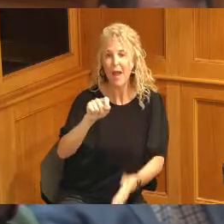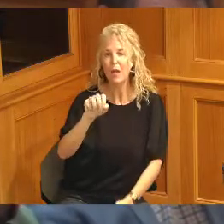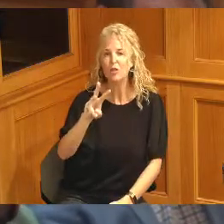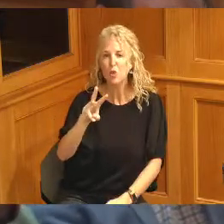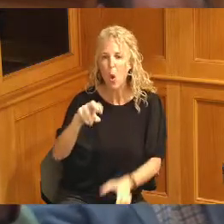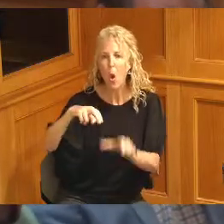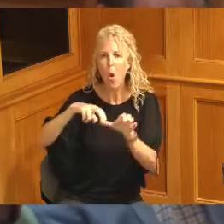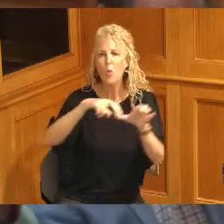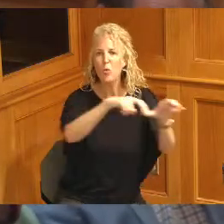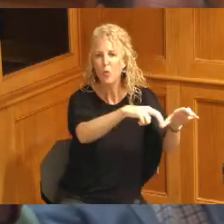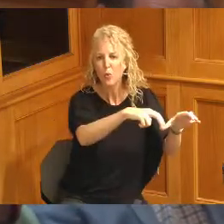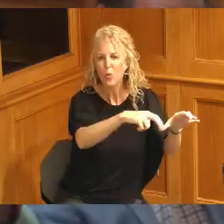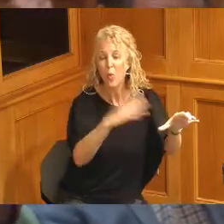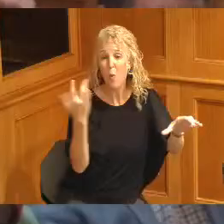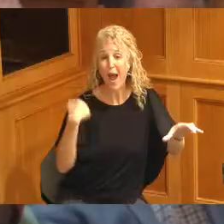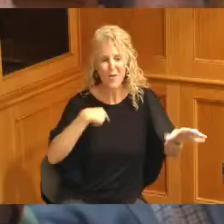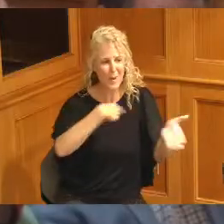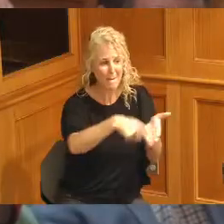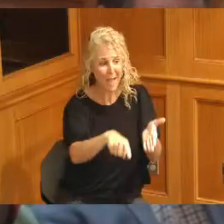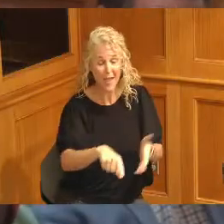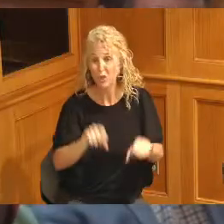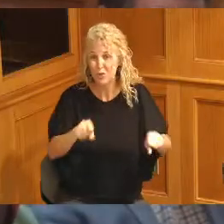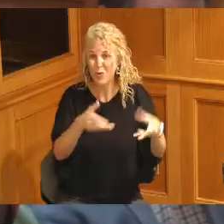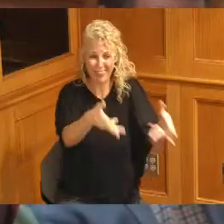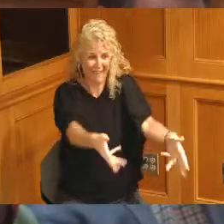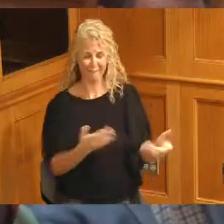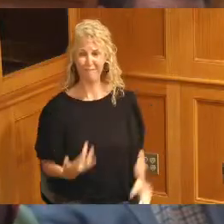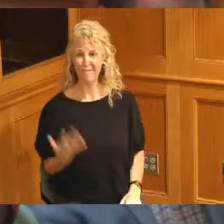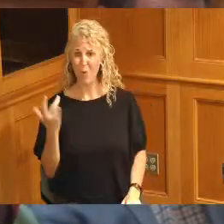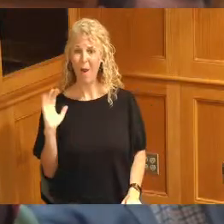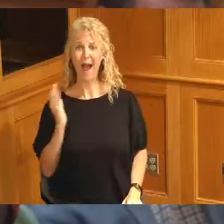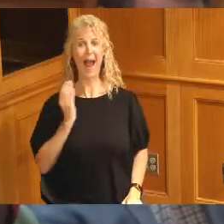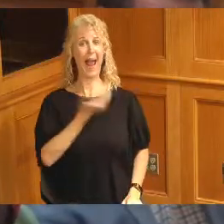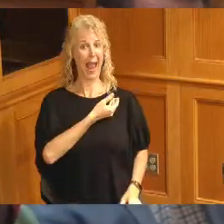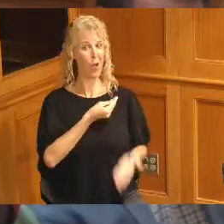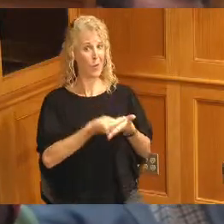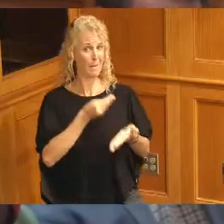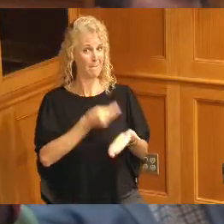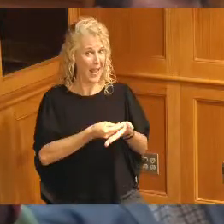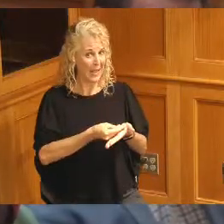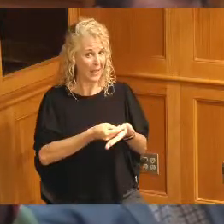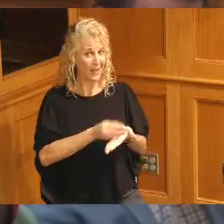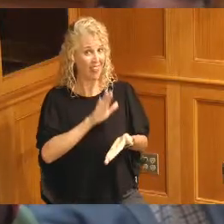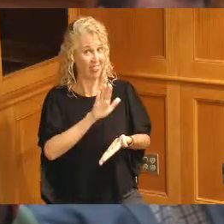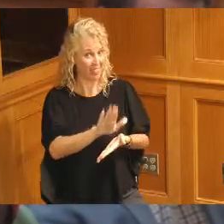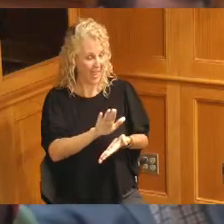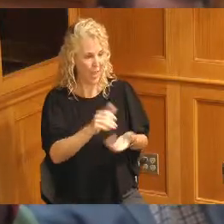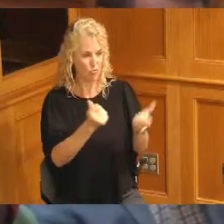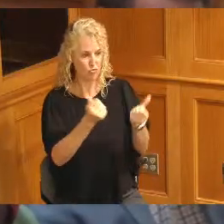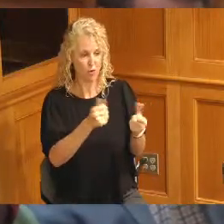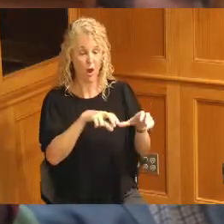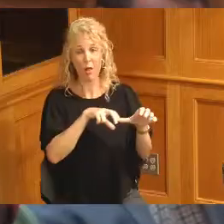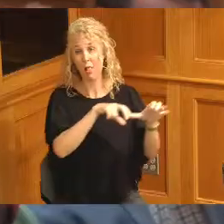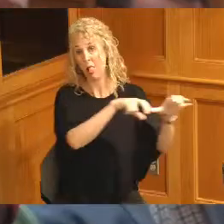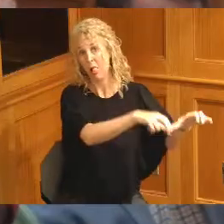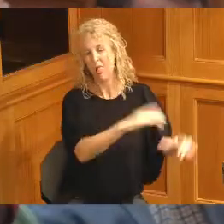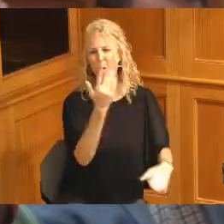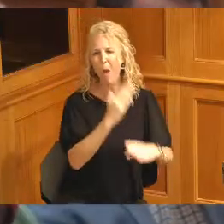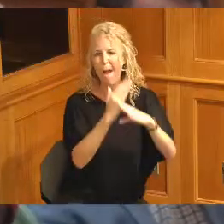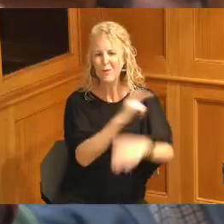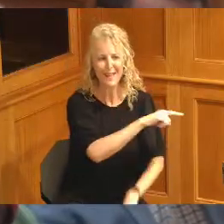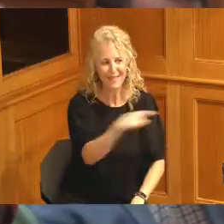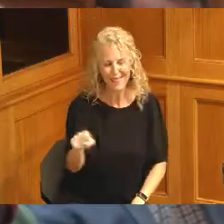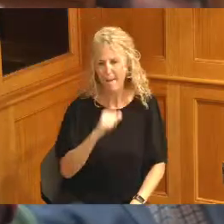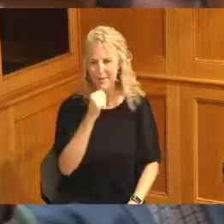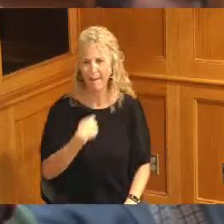stupid Nazis' Jeep? You could have just left it. Why did you use our taxes to pay for their mistakes? Why did you protect the